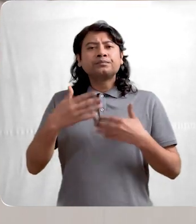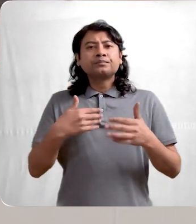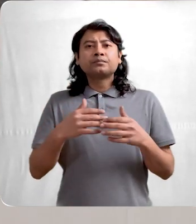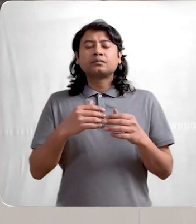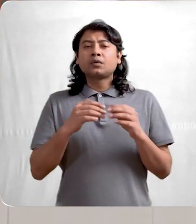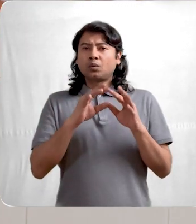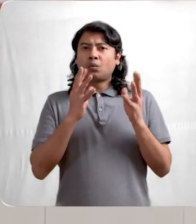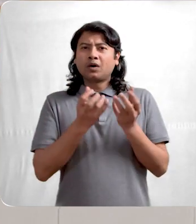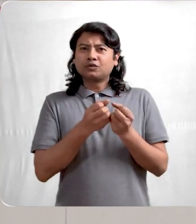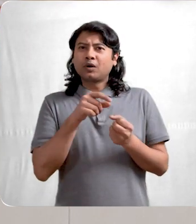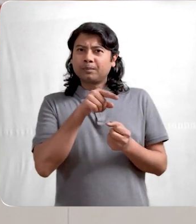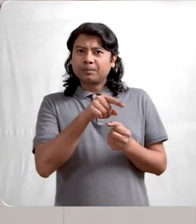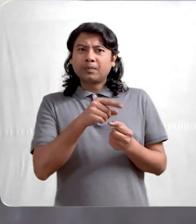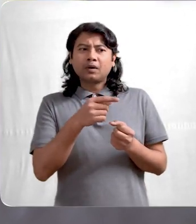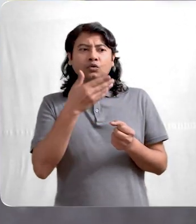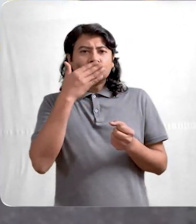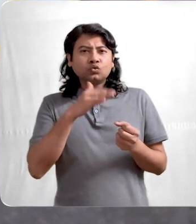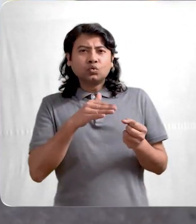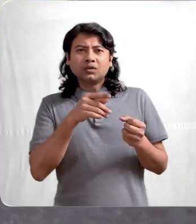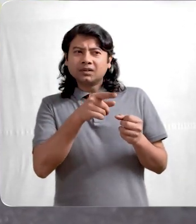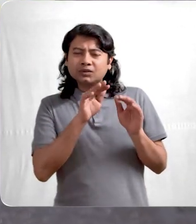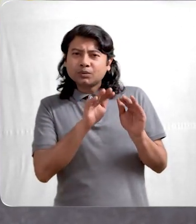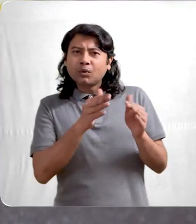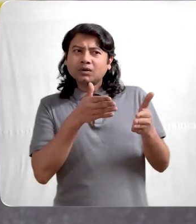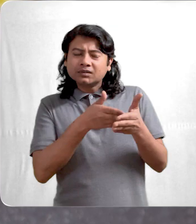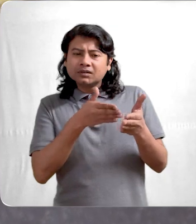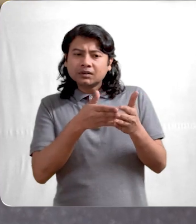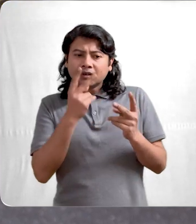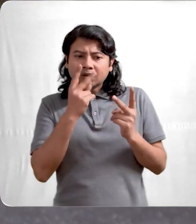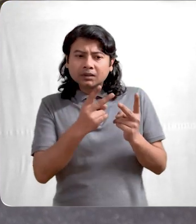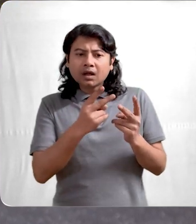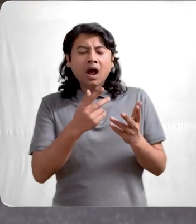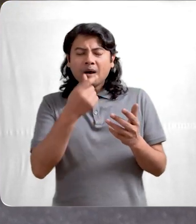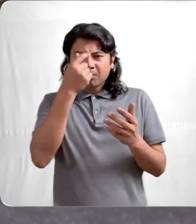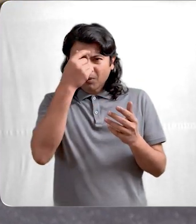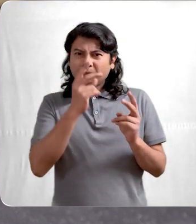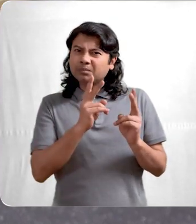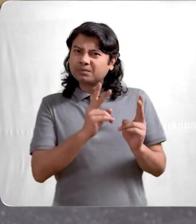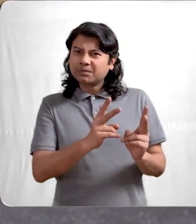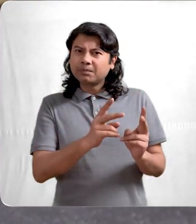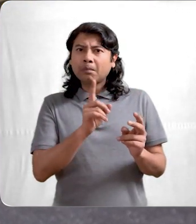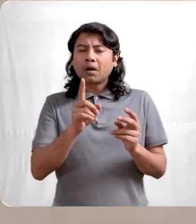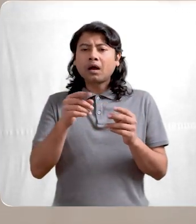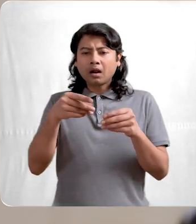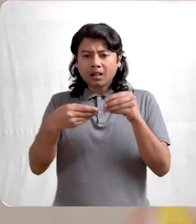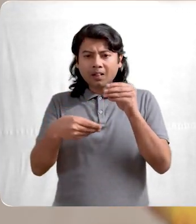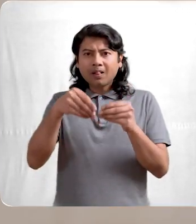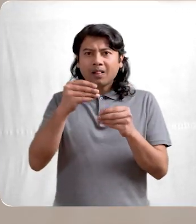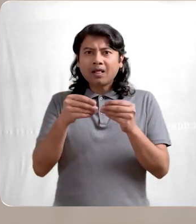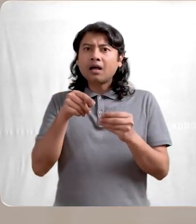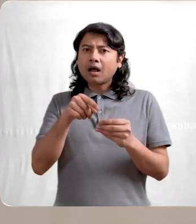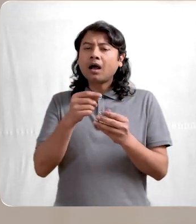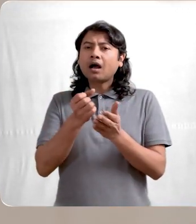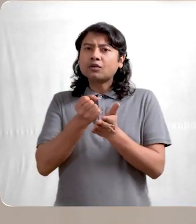help a participant in a workshop, and then I was trying to help that student, and then that problem didn't get solved. But